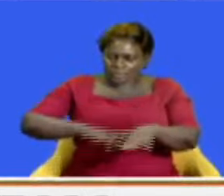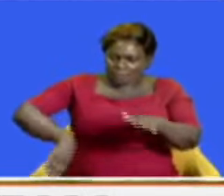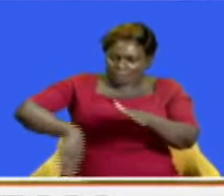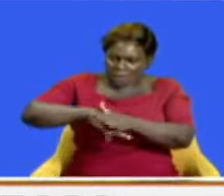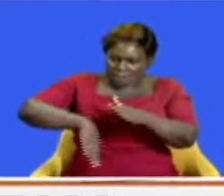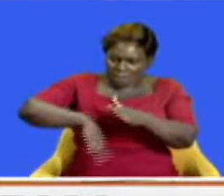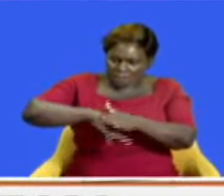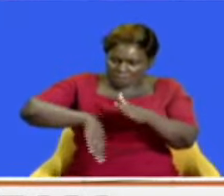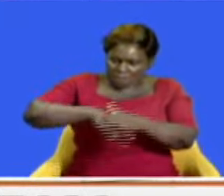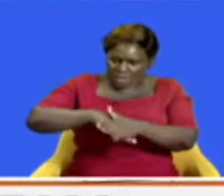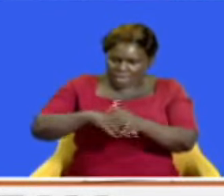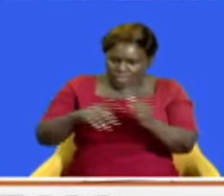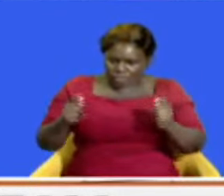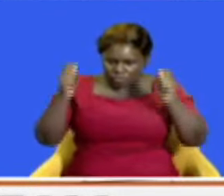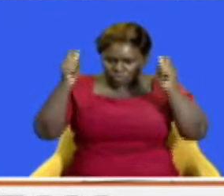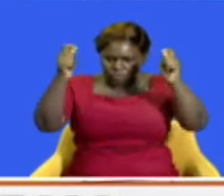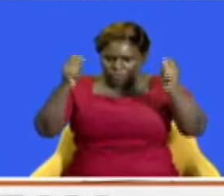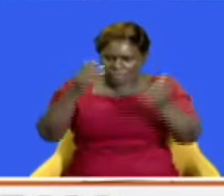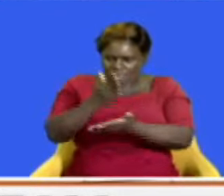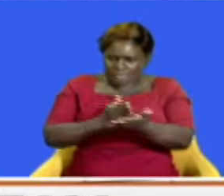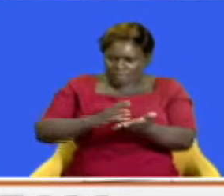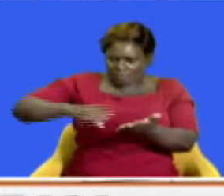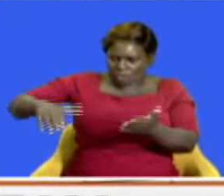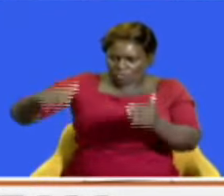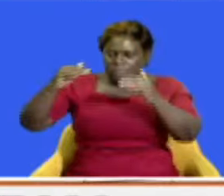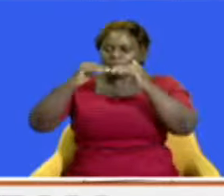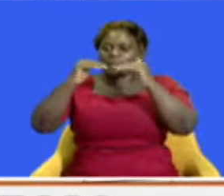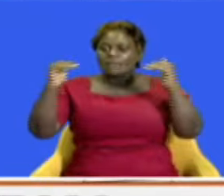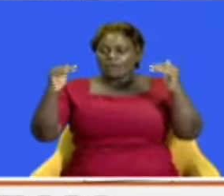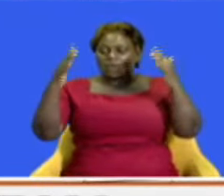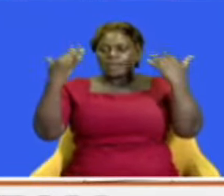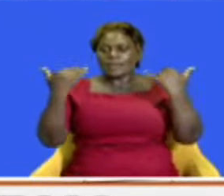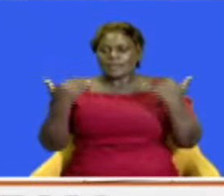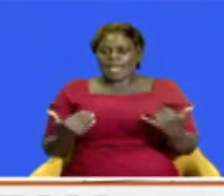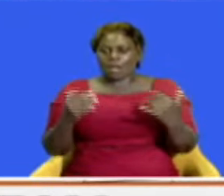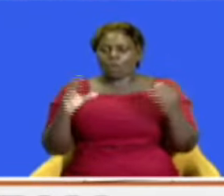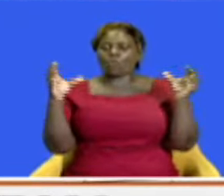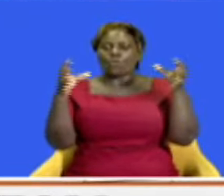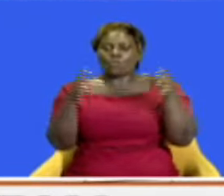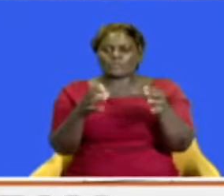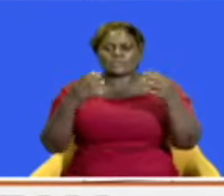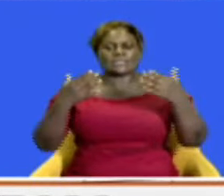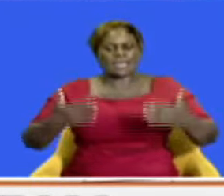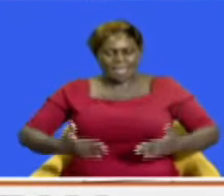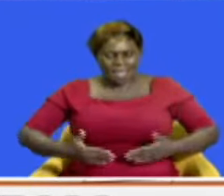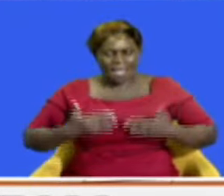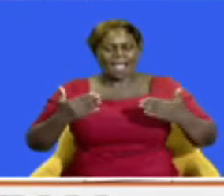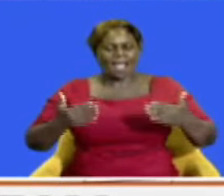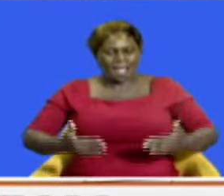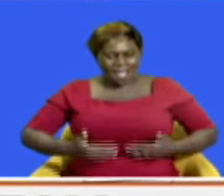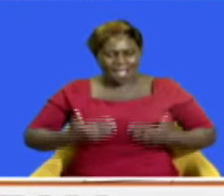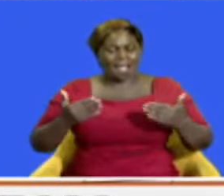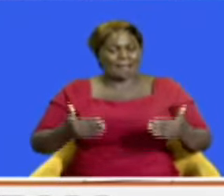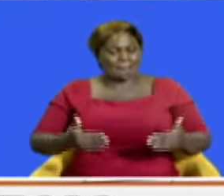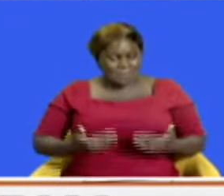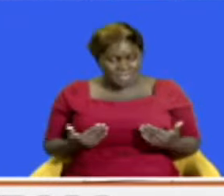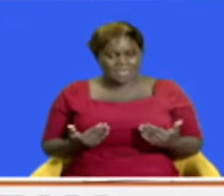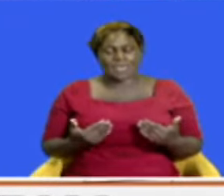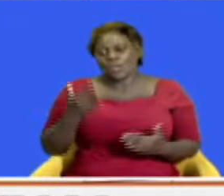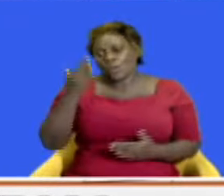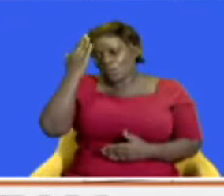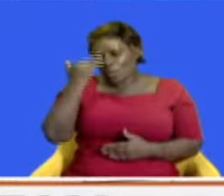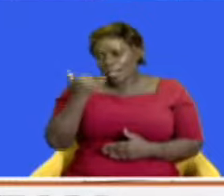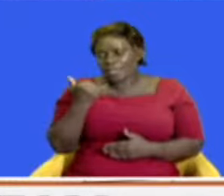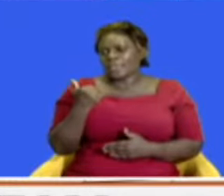football trophy at the sub-county level, the community is more than happy.